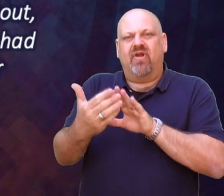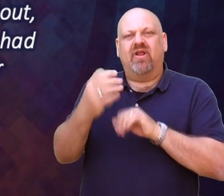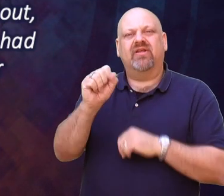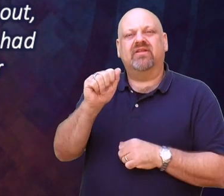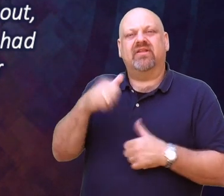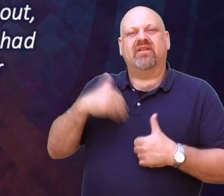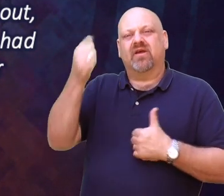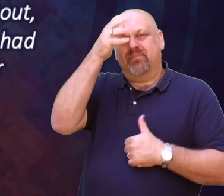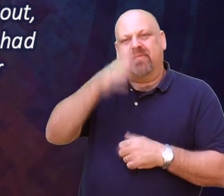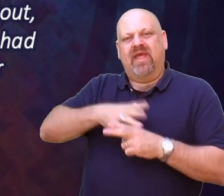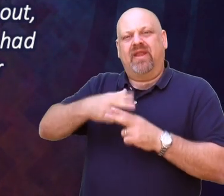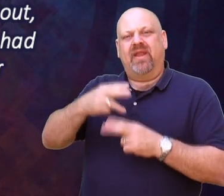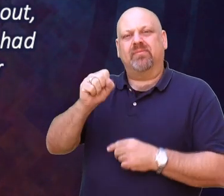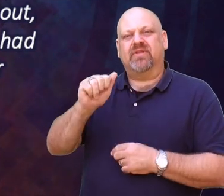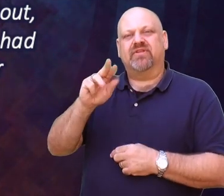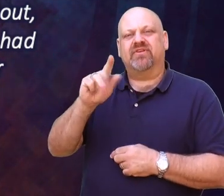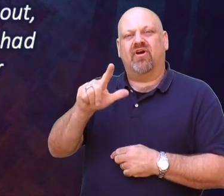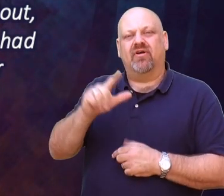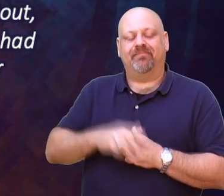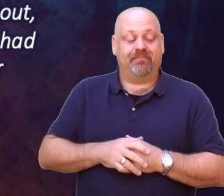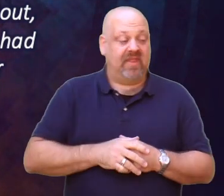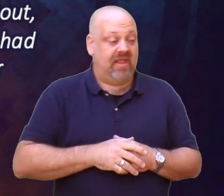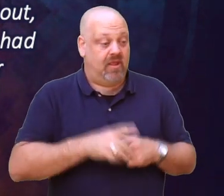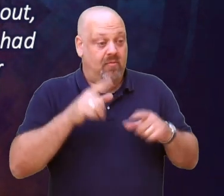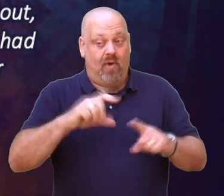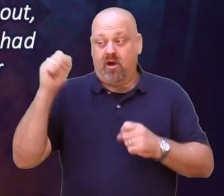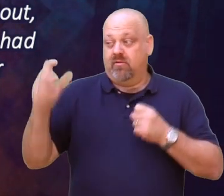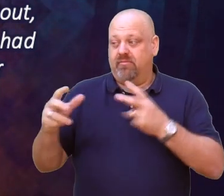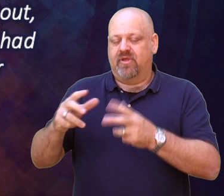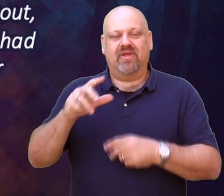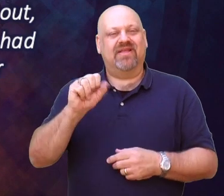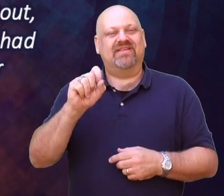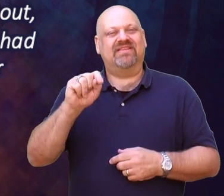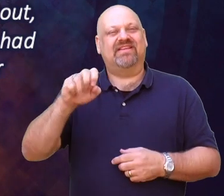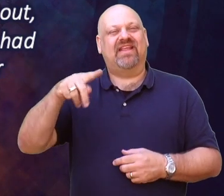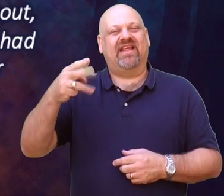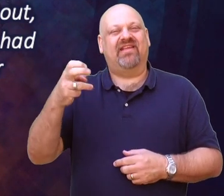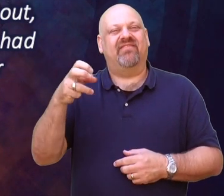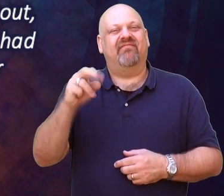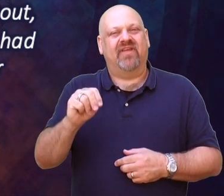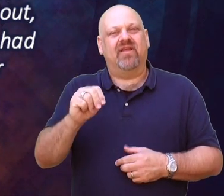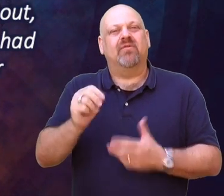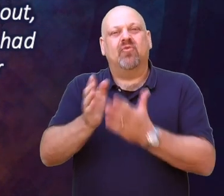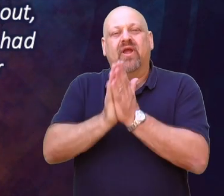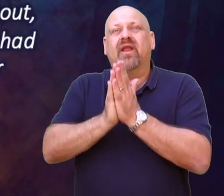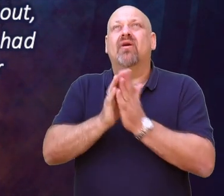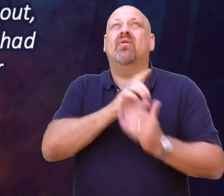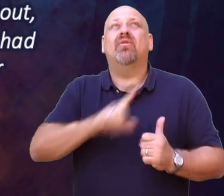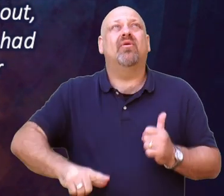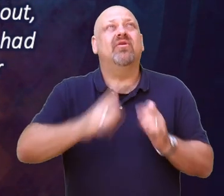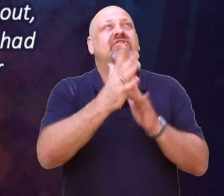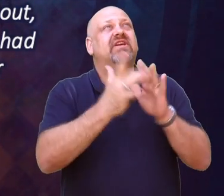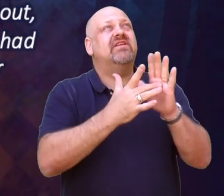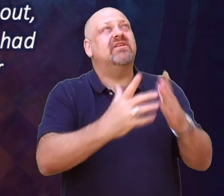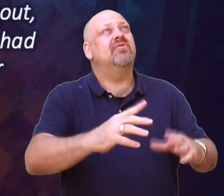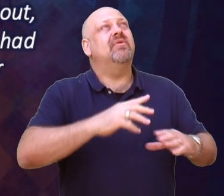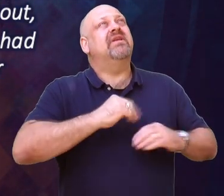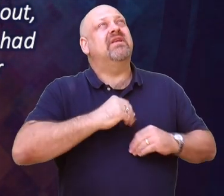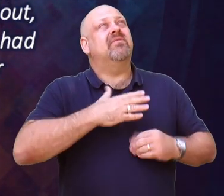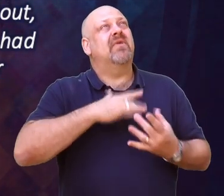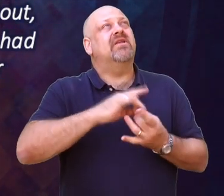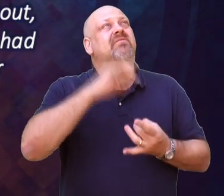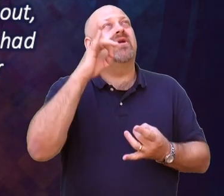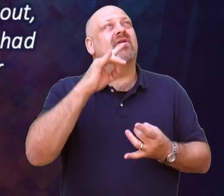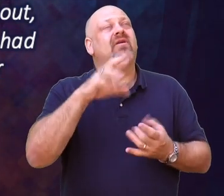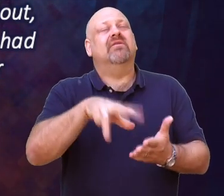him, Stephen prayed, Lord Jesus, receive my spirit. Then he fell on his knees and